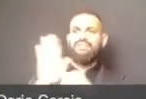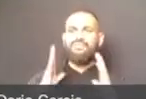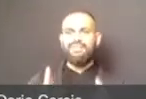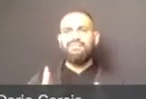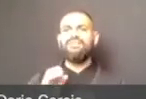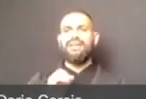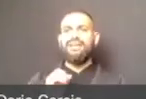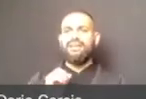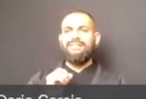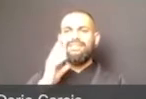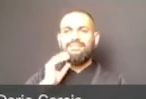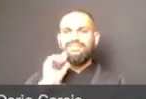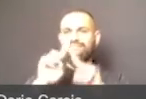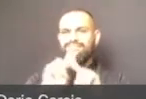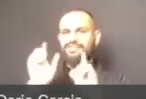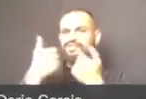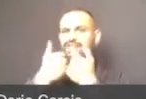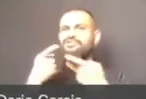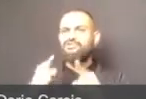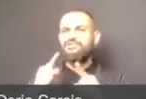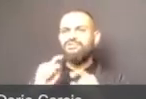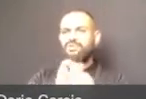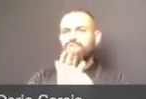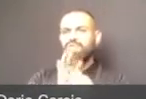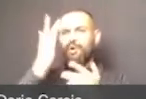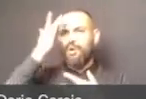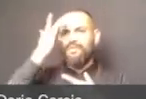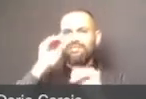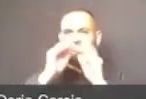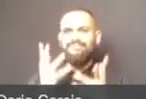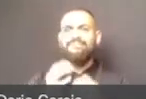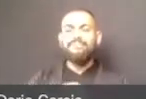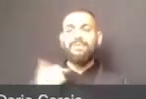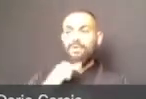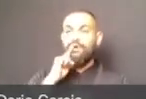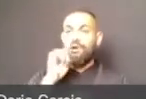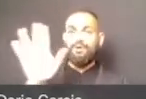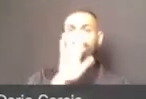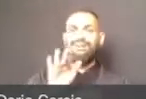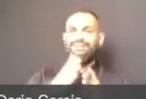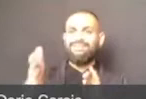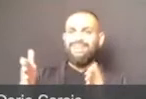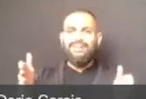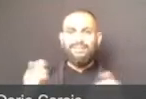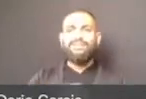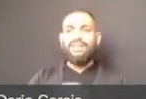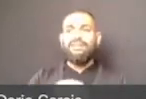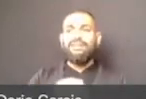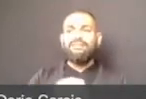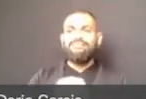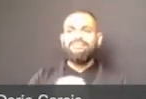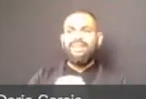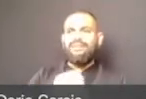this COVID-19 environment. We are your neighbors, and in the spirit of people first, which is in